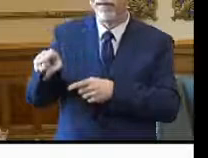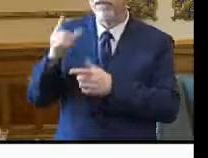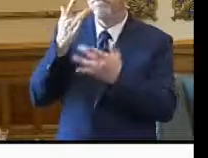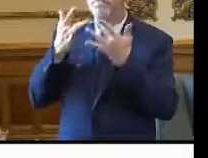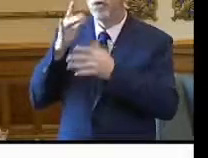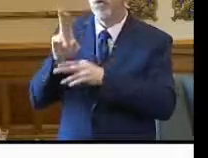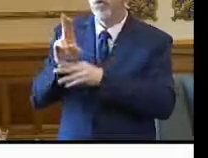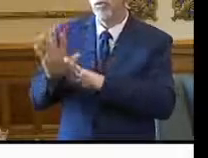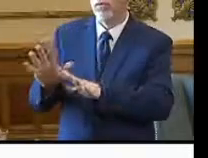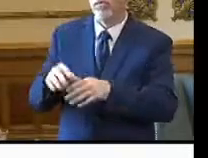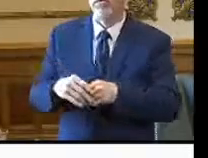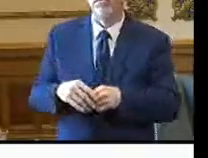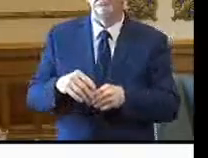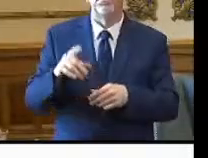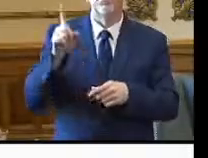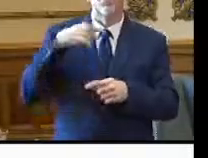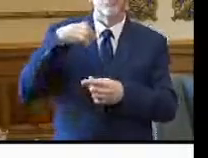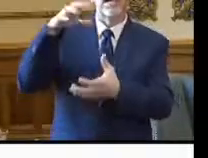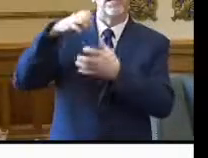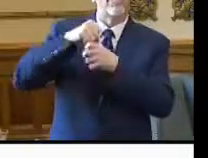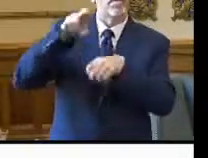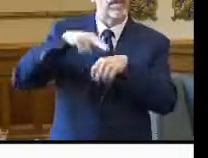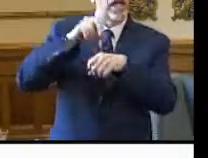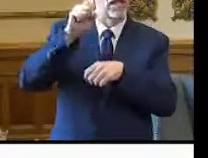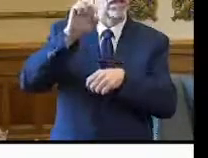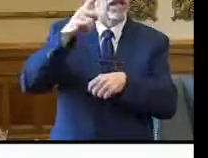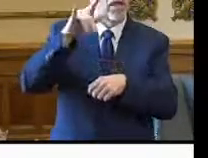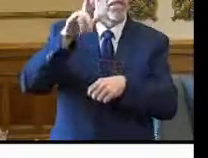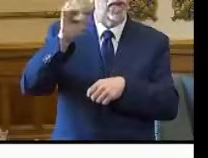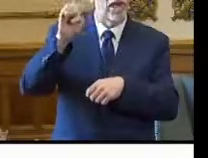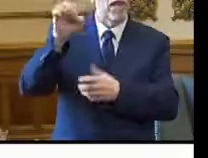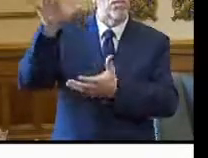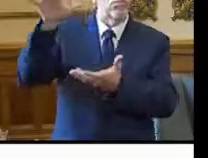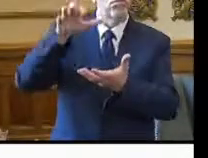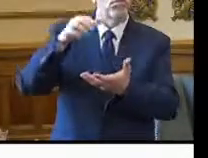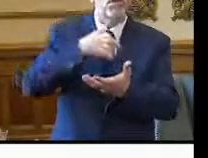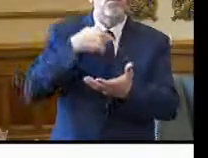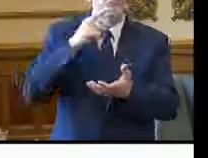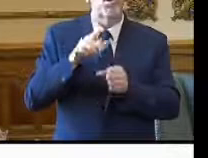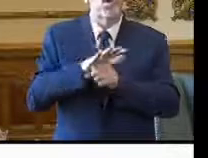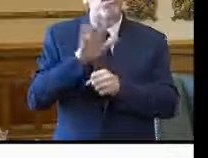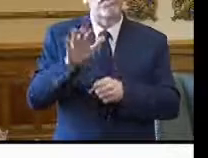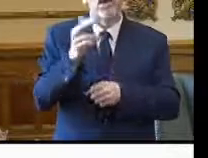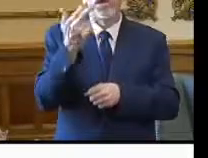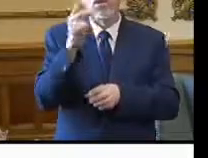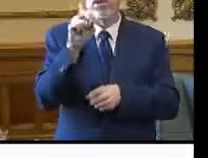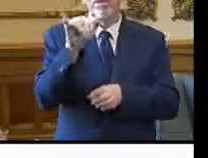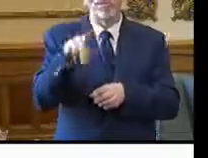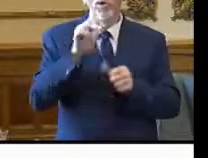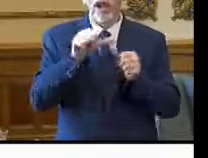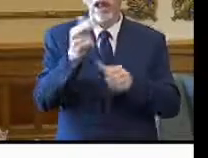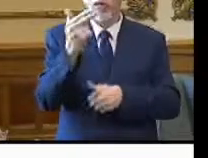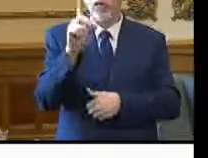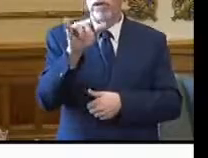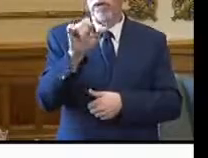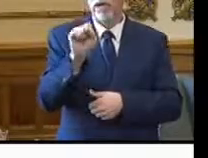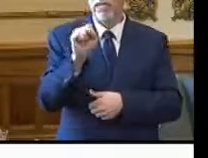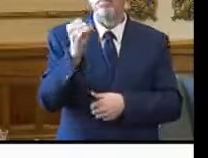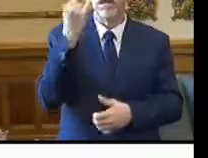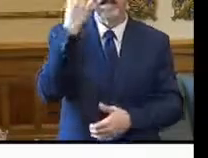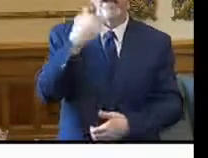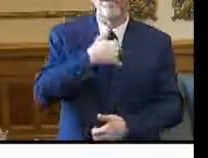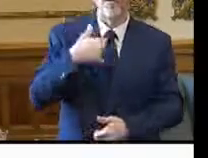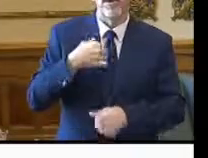we have received from the Strategic National Stockpile conservatively would cover about 13 days if the state of Indiana